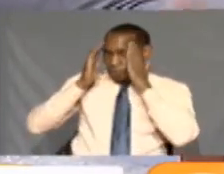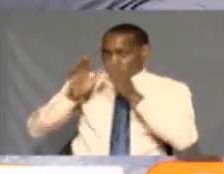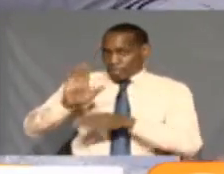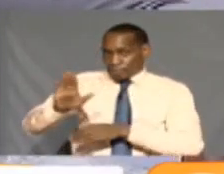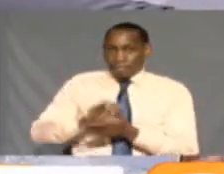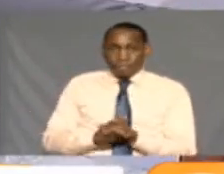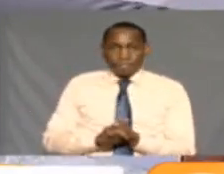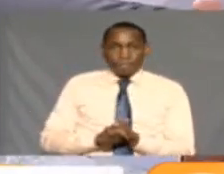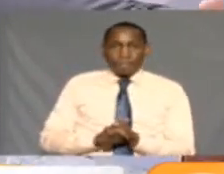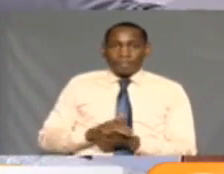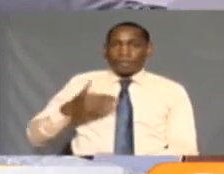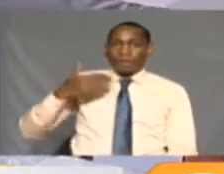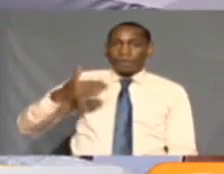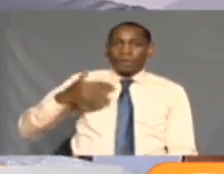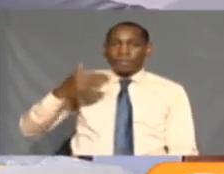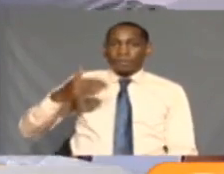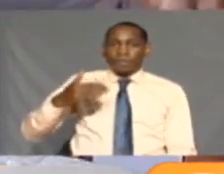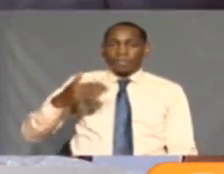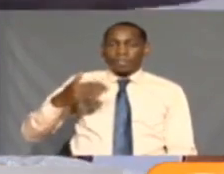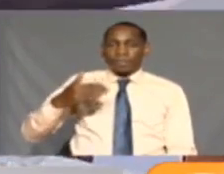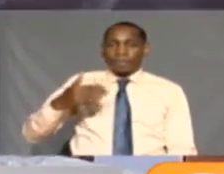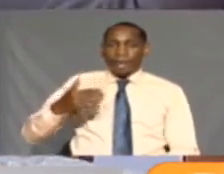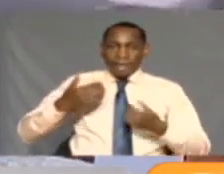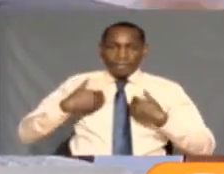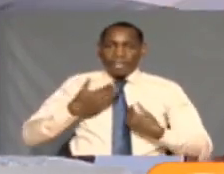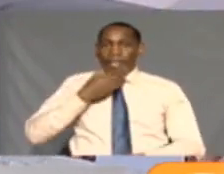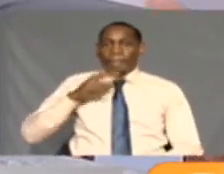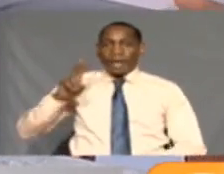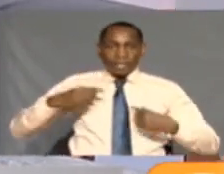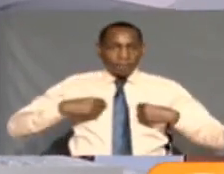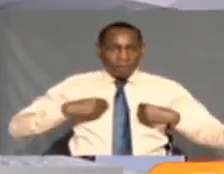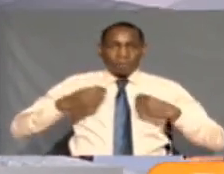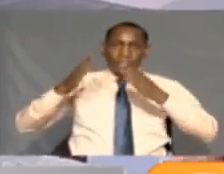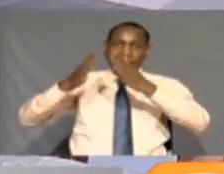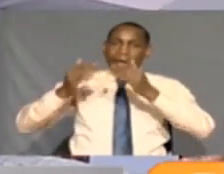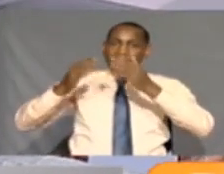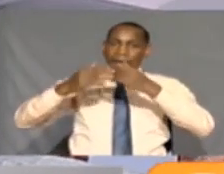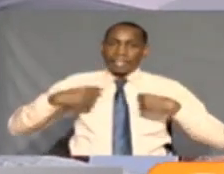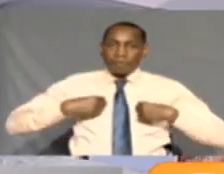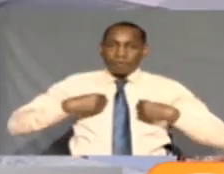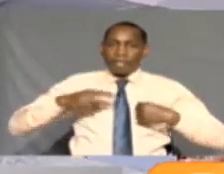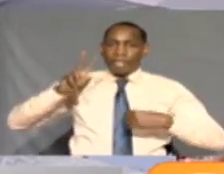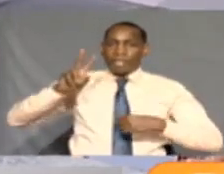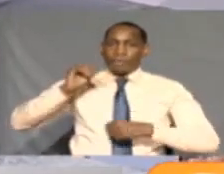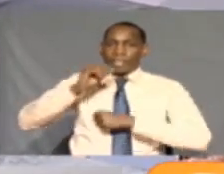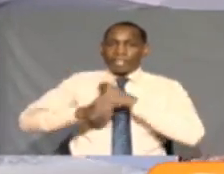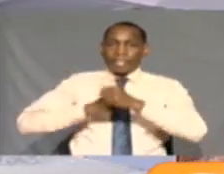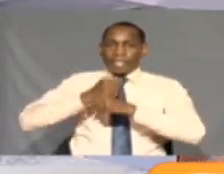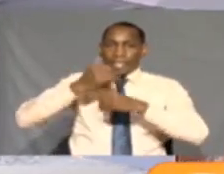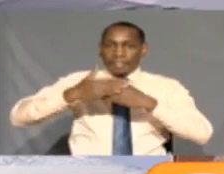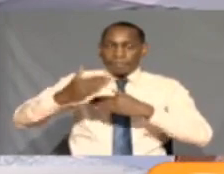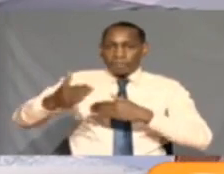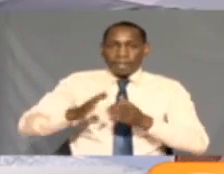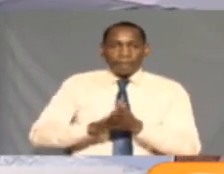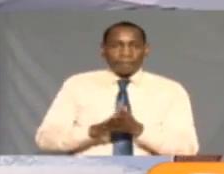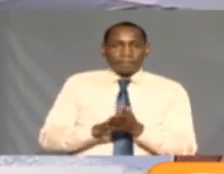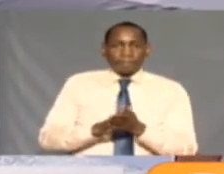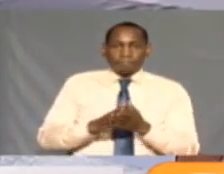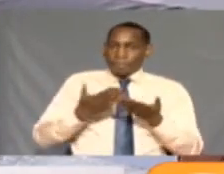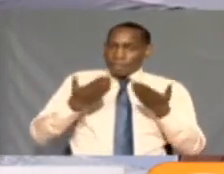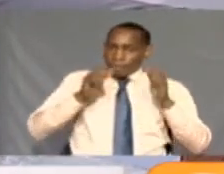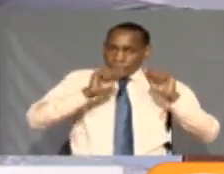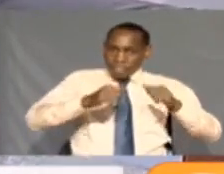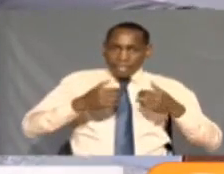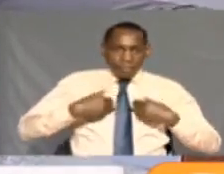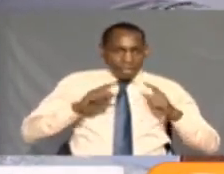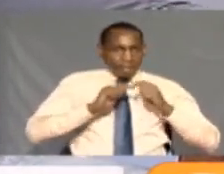I don't want us to be wearing Manchester United jerseys or Arsenal jerseys 20 years from now. Why can't we be wearing